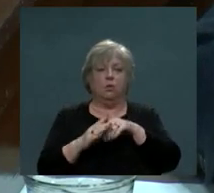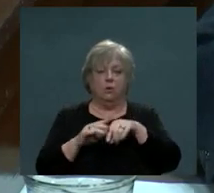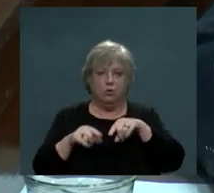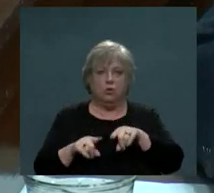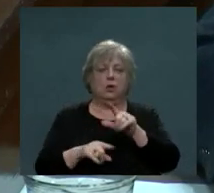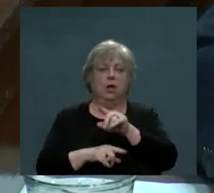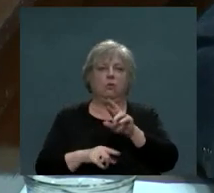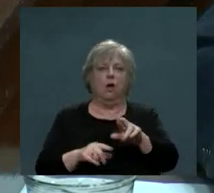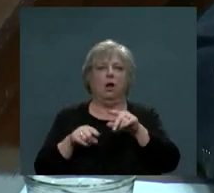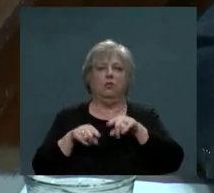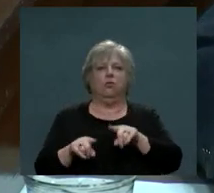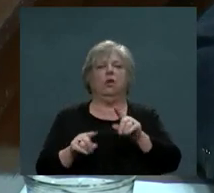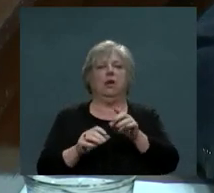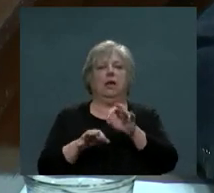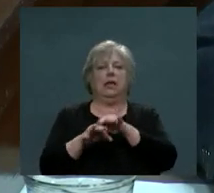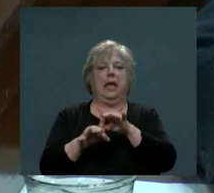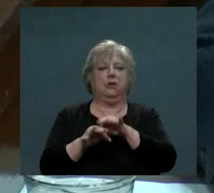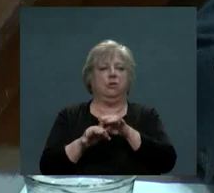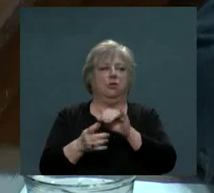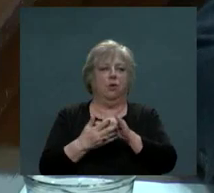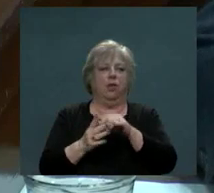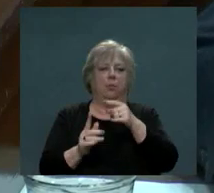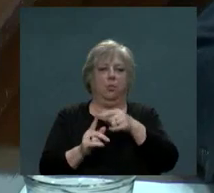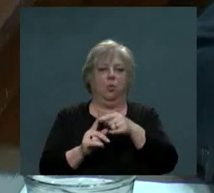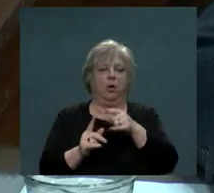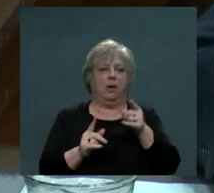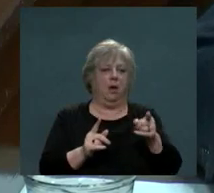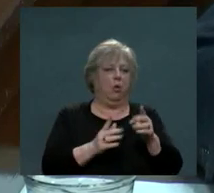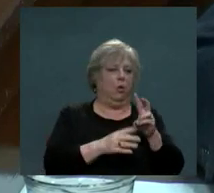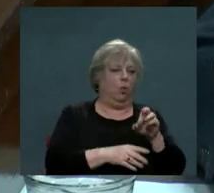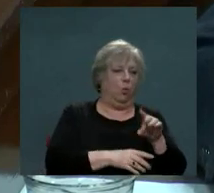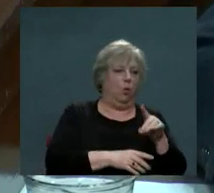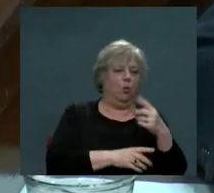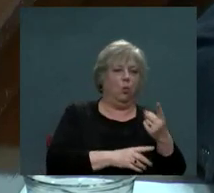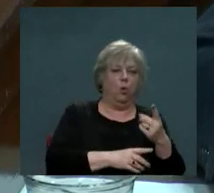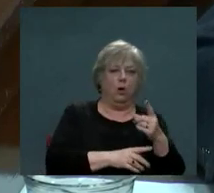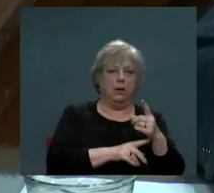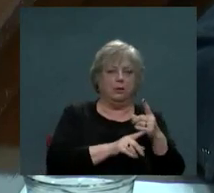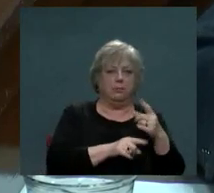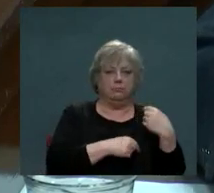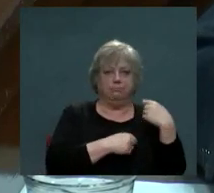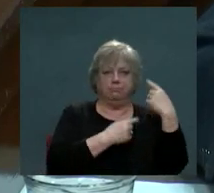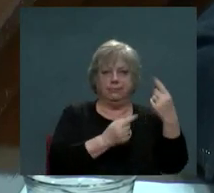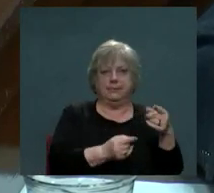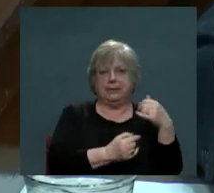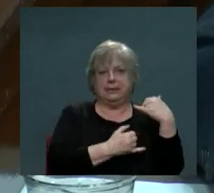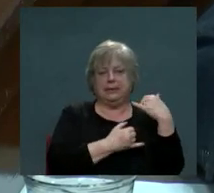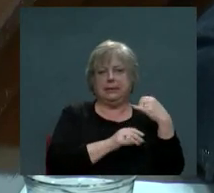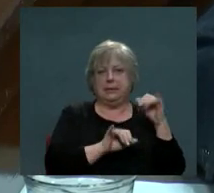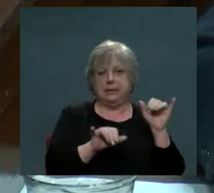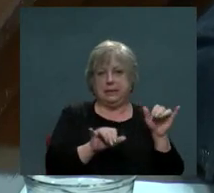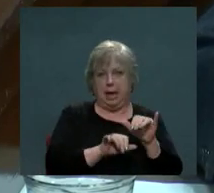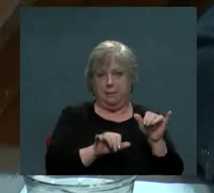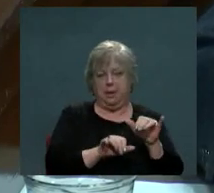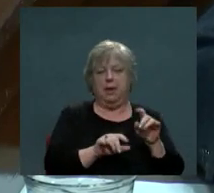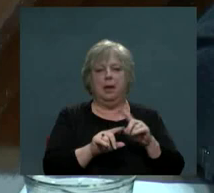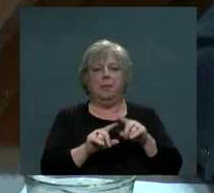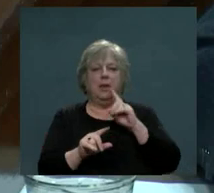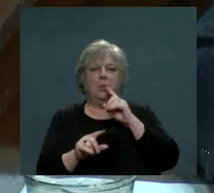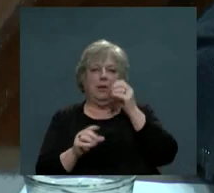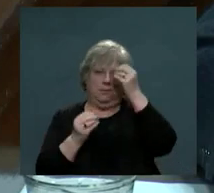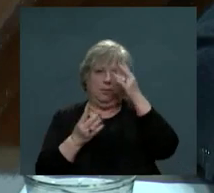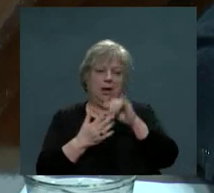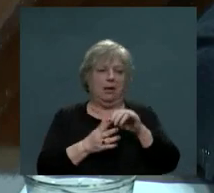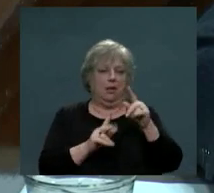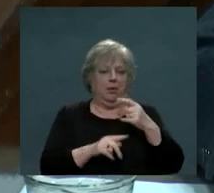the elections. And so as at that point, they were at Ward 1, and that had not changed. There was information that the person had